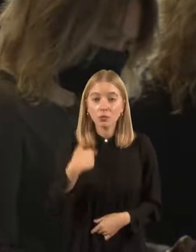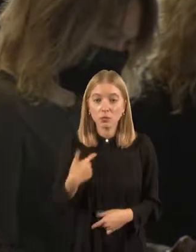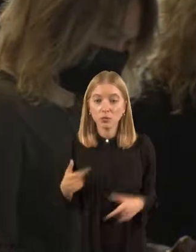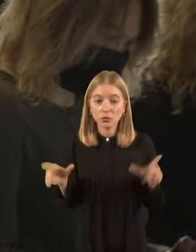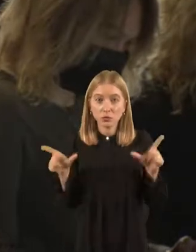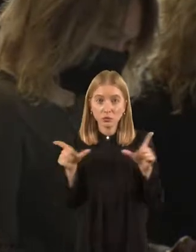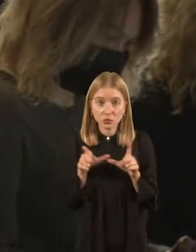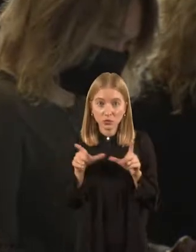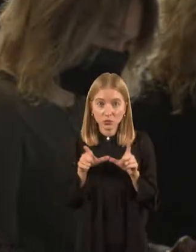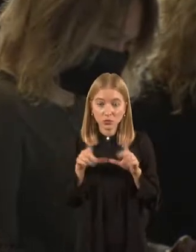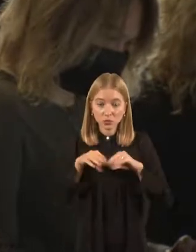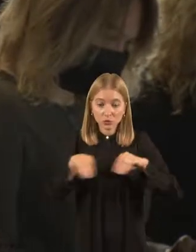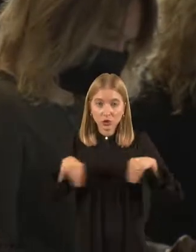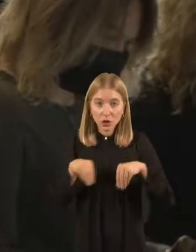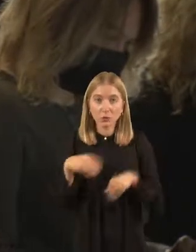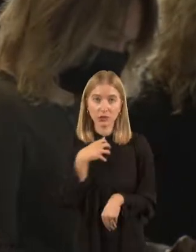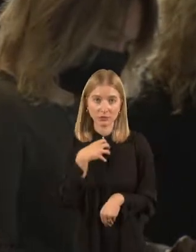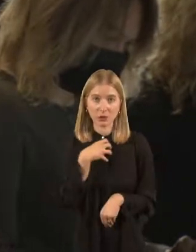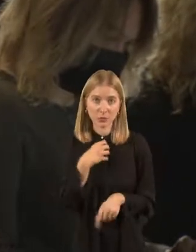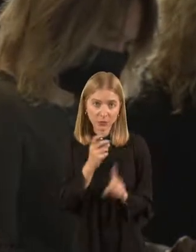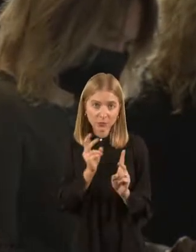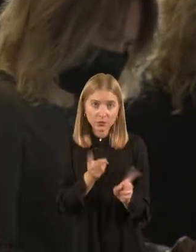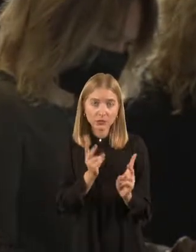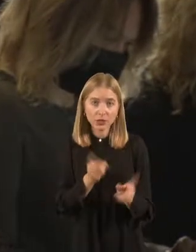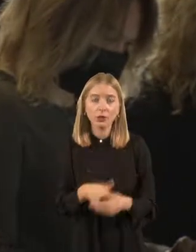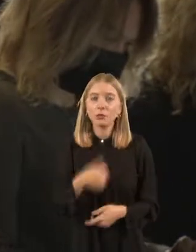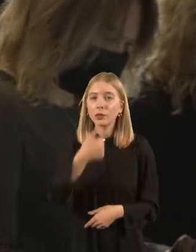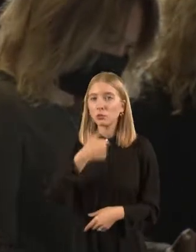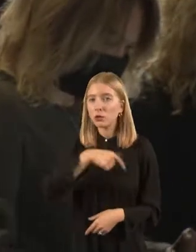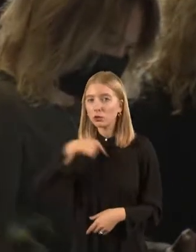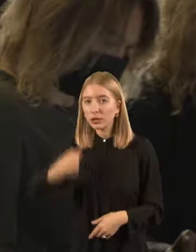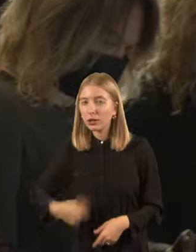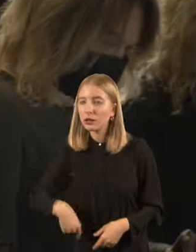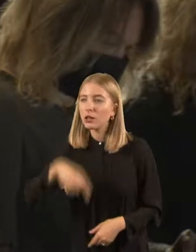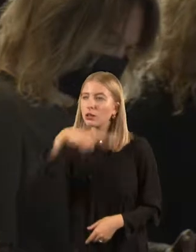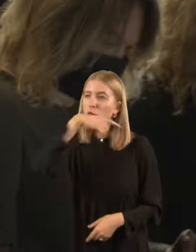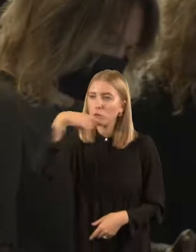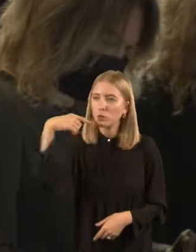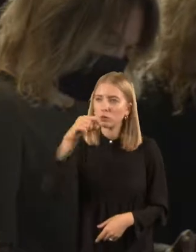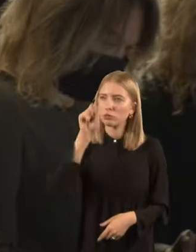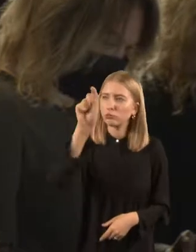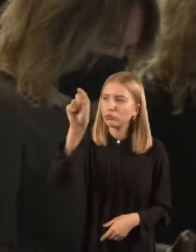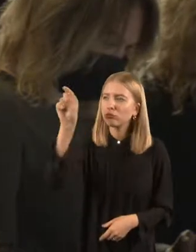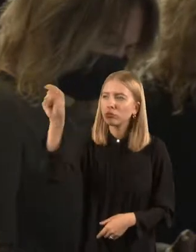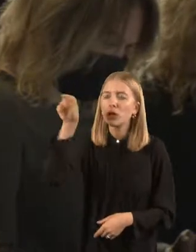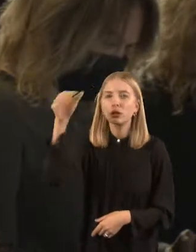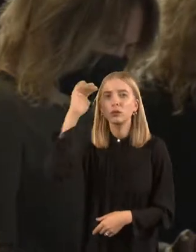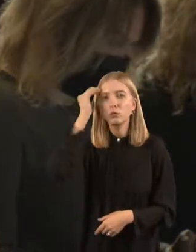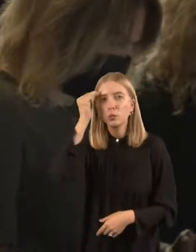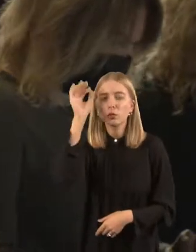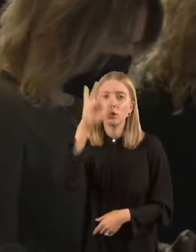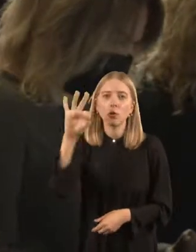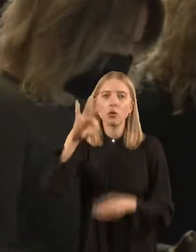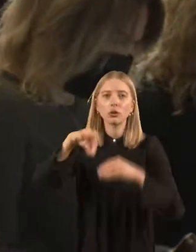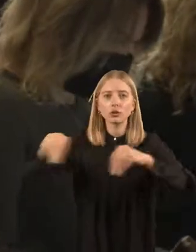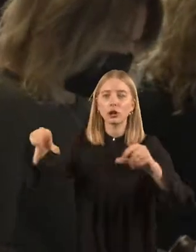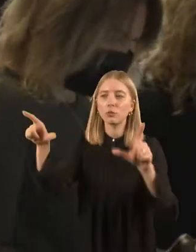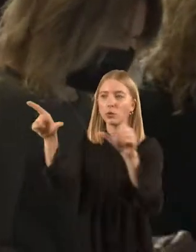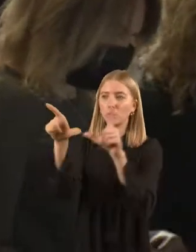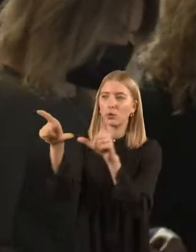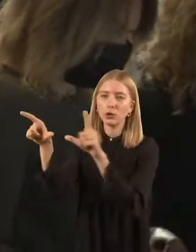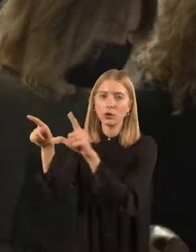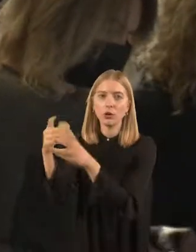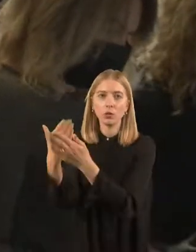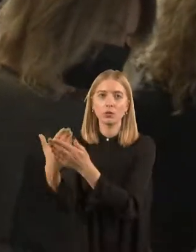much. Well, the minister said that we don't have natural resources, fossil fuels, but we have our agriculture,